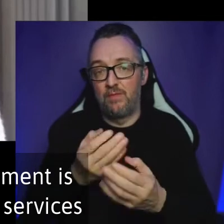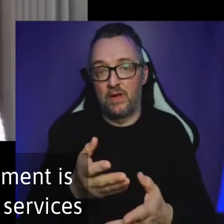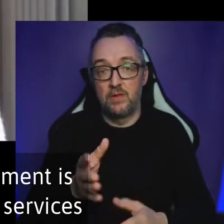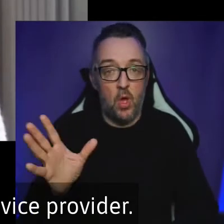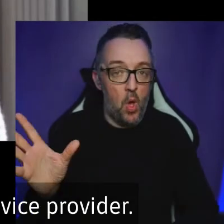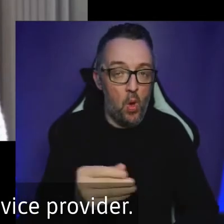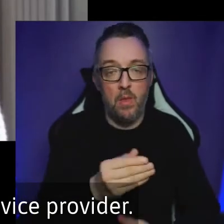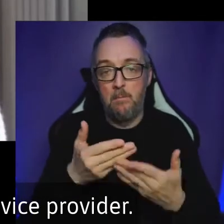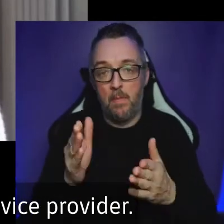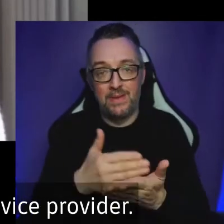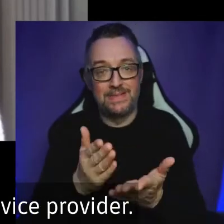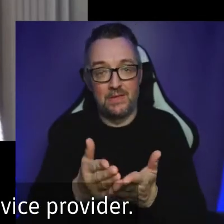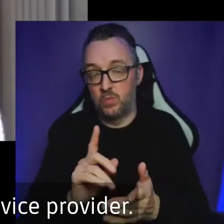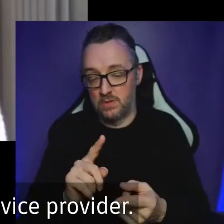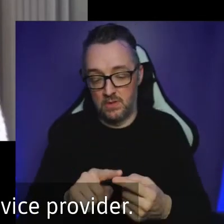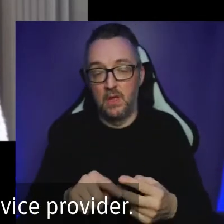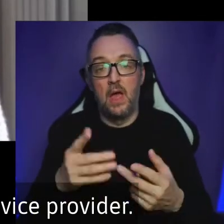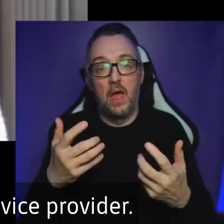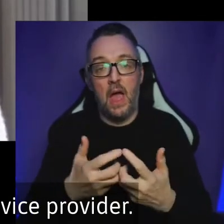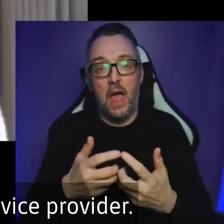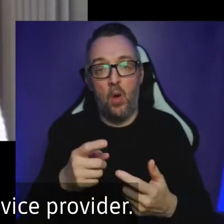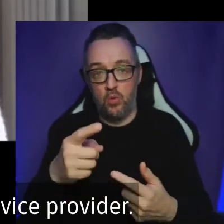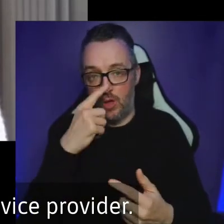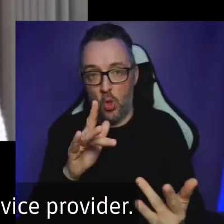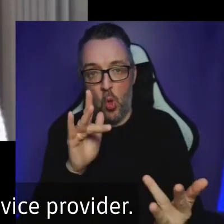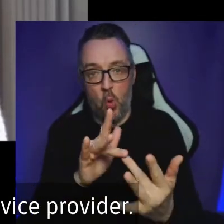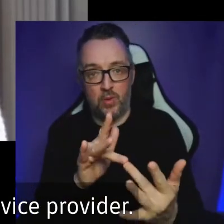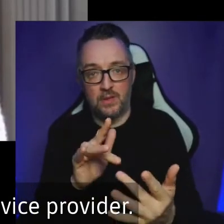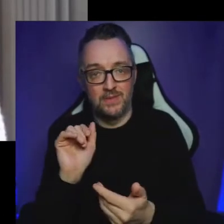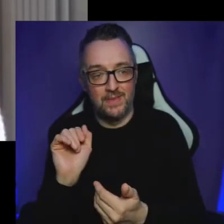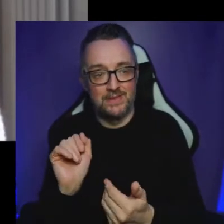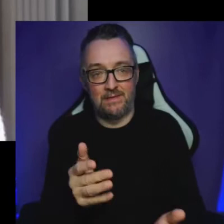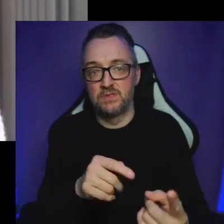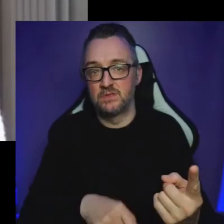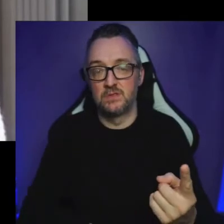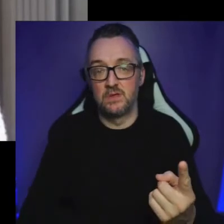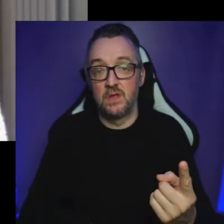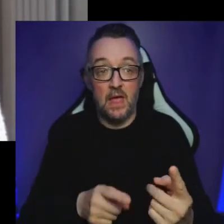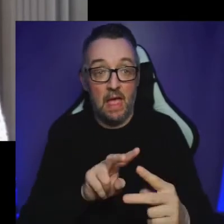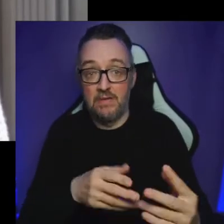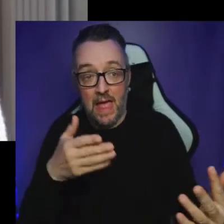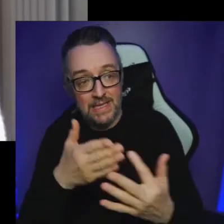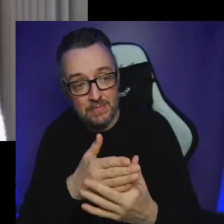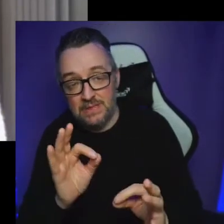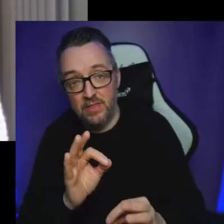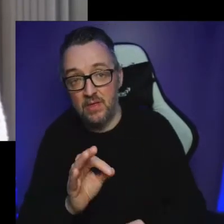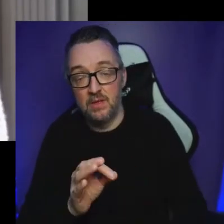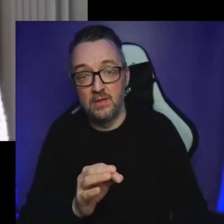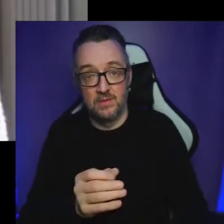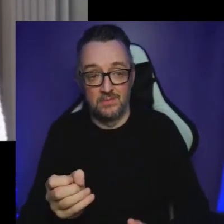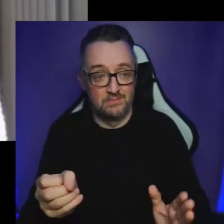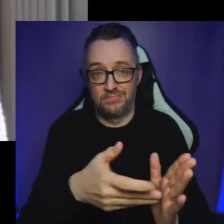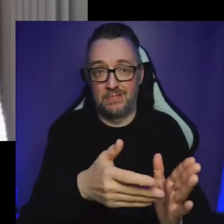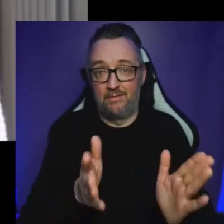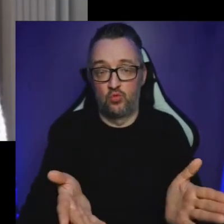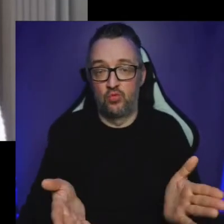sector services is that there needs to be a way to contact the service provider. If it's not accessible, throw something in. I